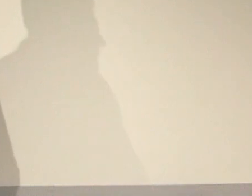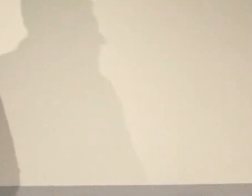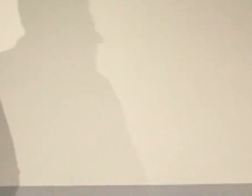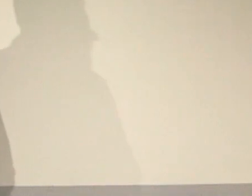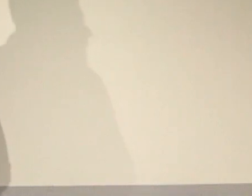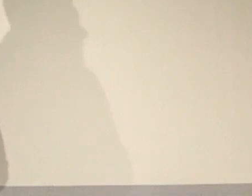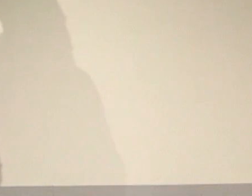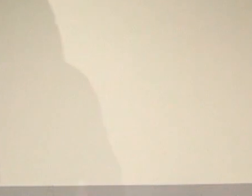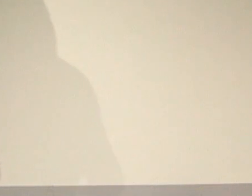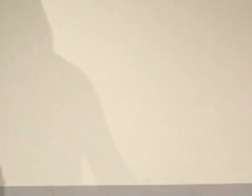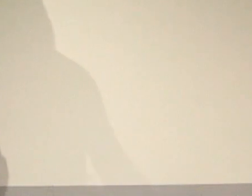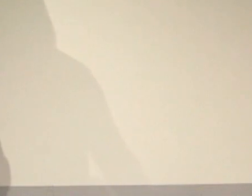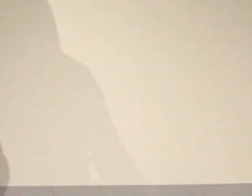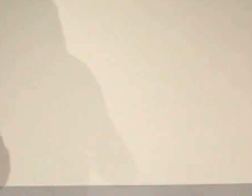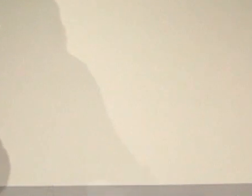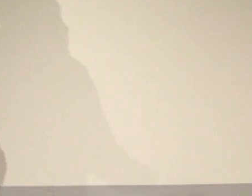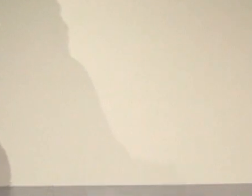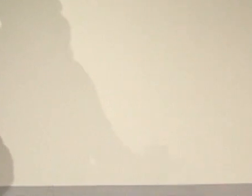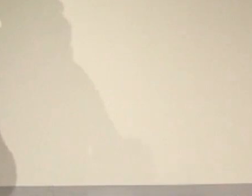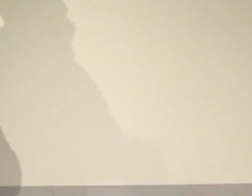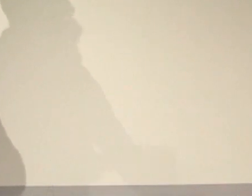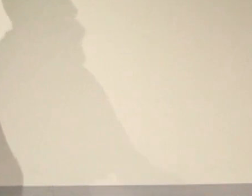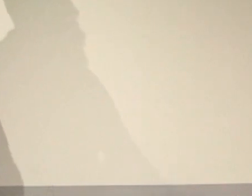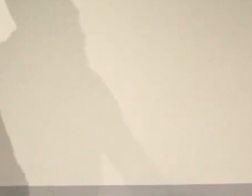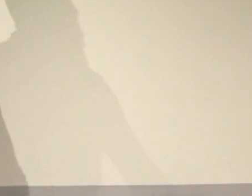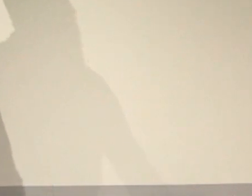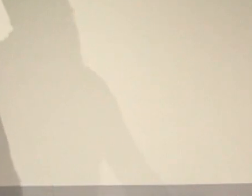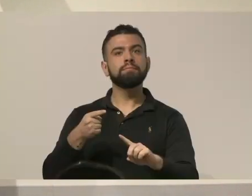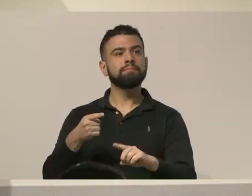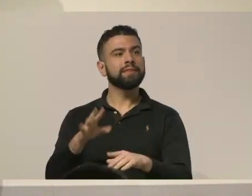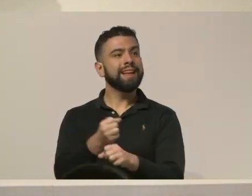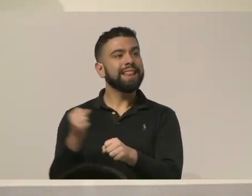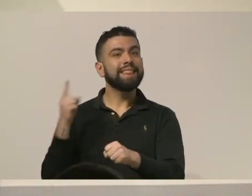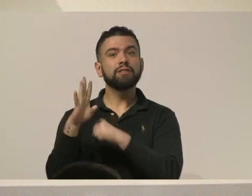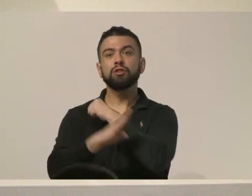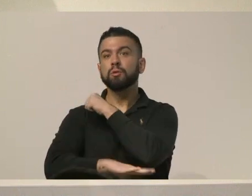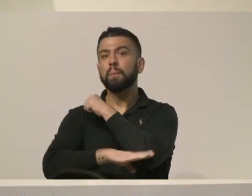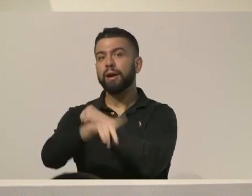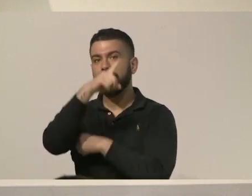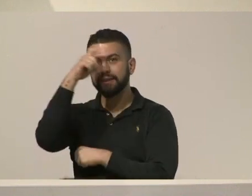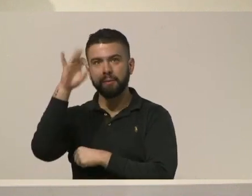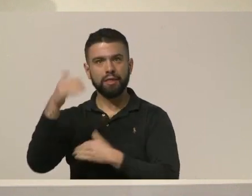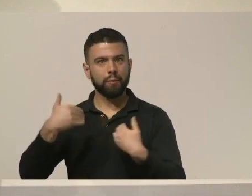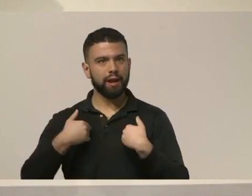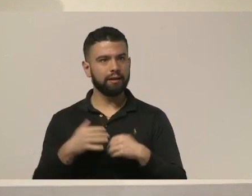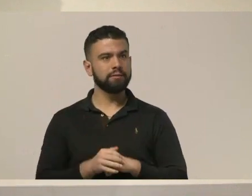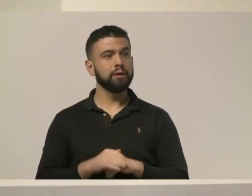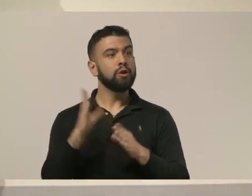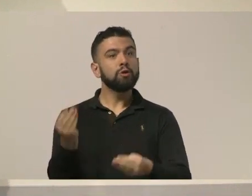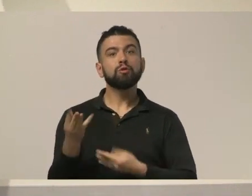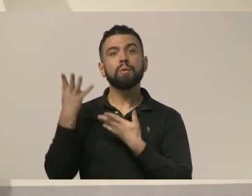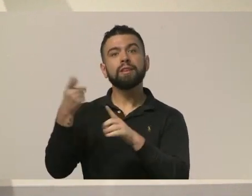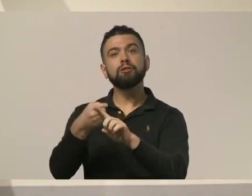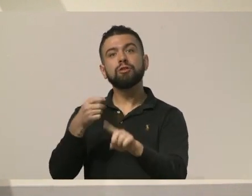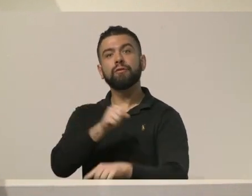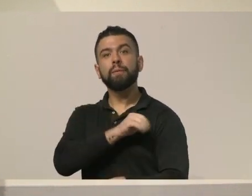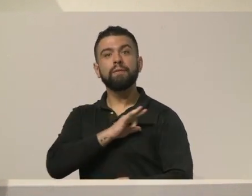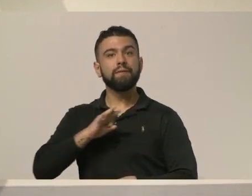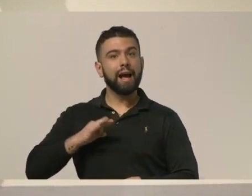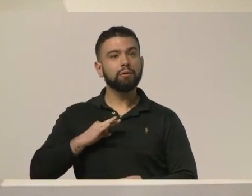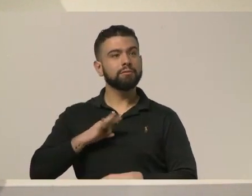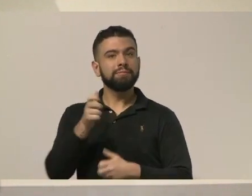I want to start with a few highlights from the late spring and summer. At the suggestion of faculty and